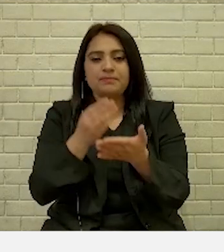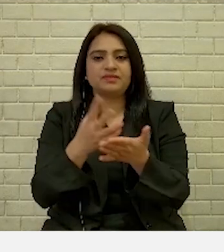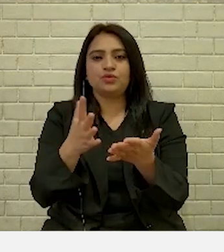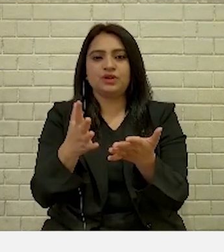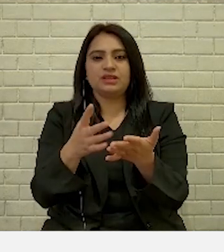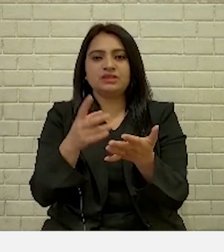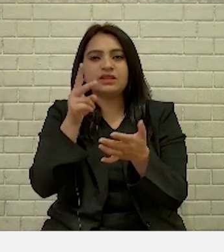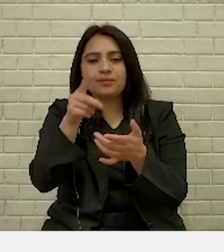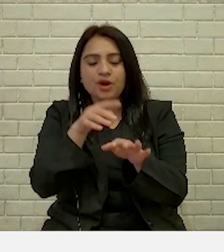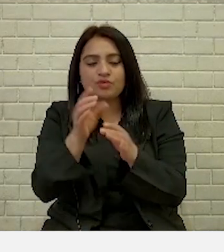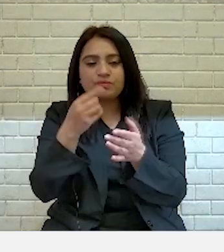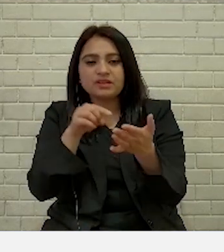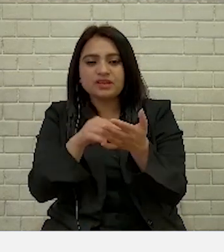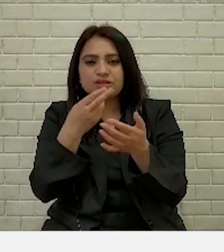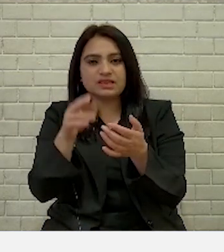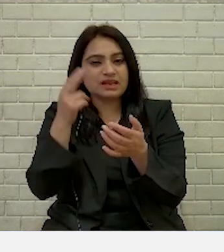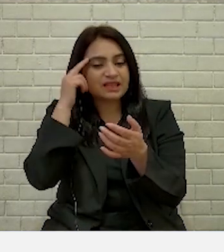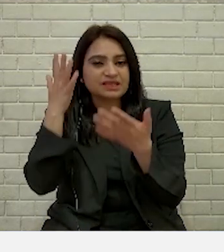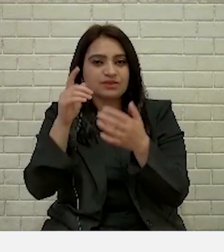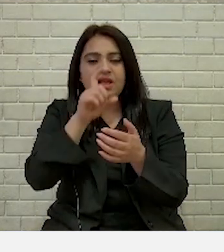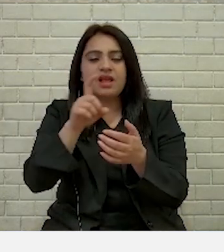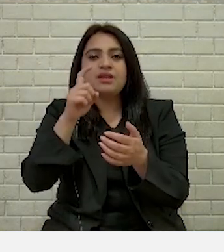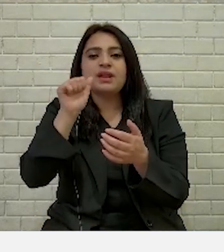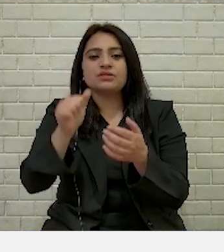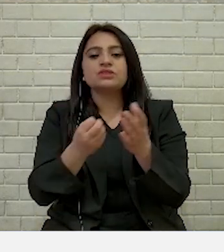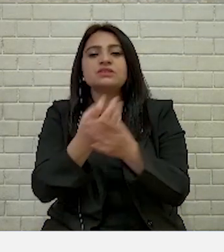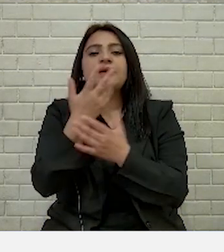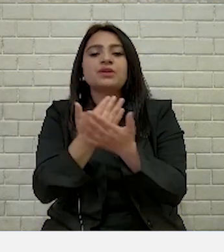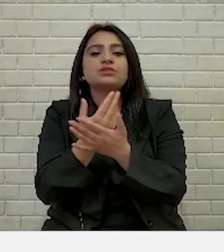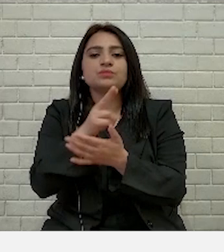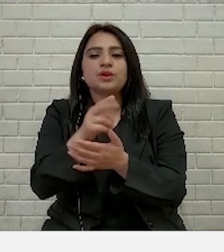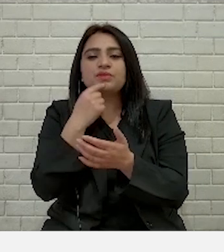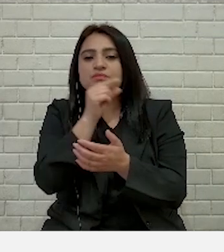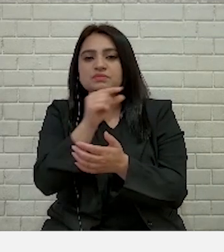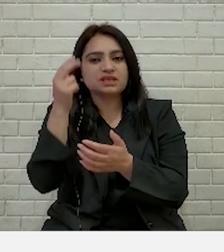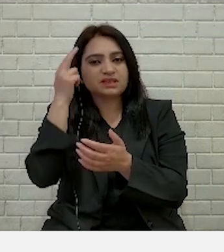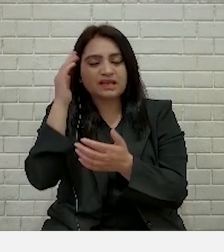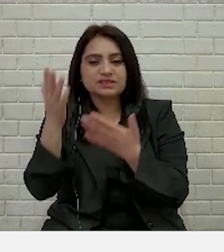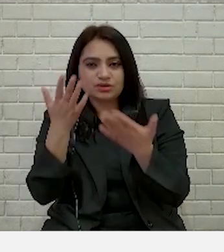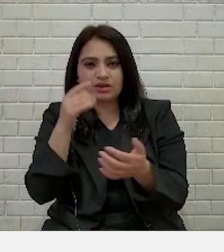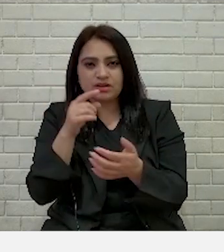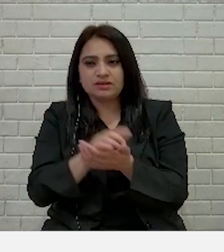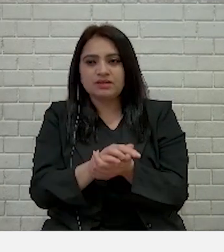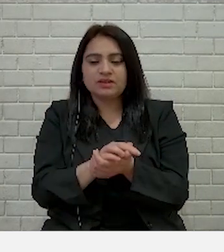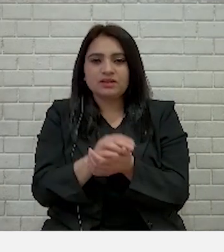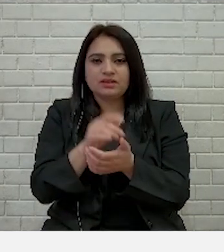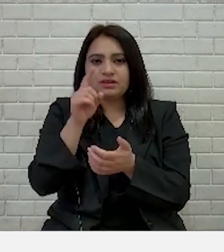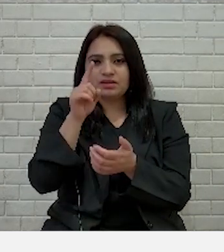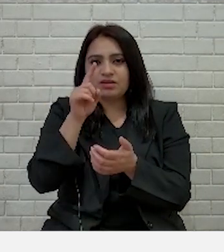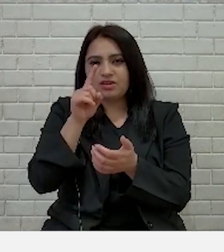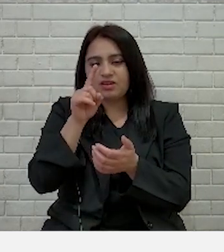of Nepal Ganj, how it was created. So, back in 1857, when the first Sepoy rebellion happened in India,